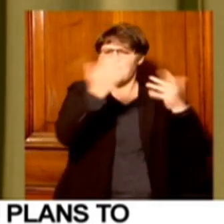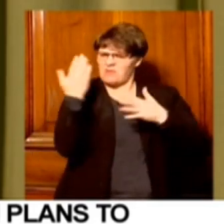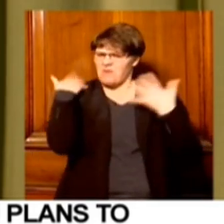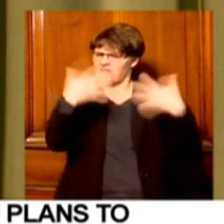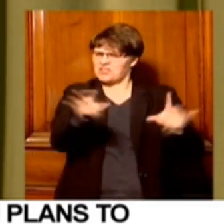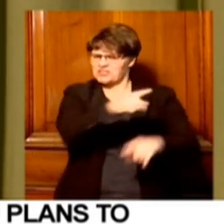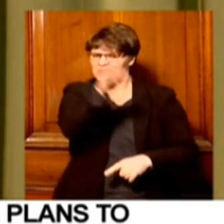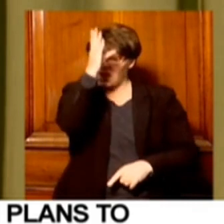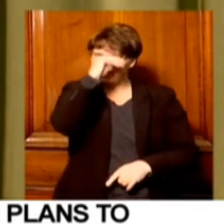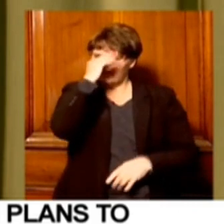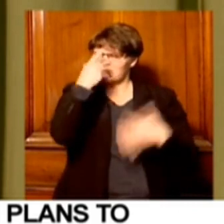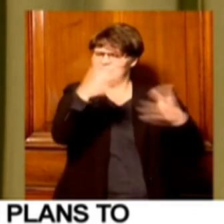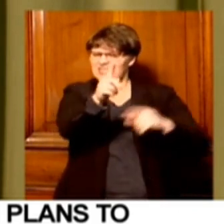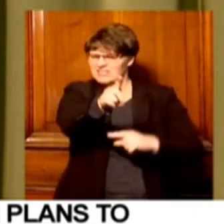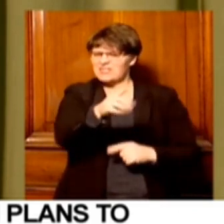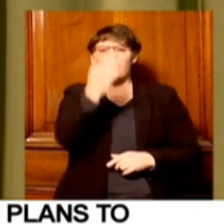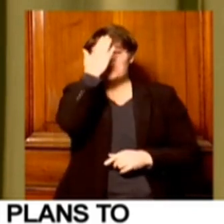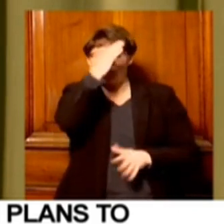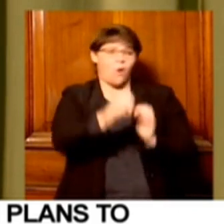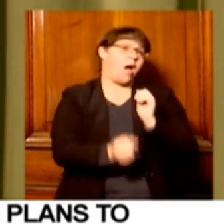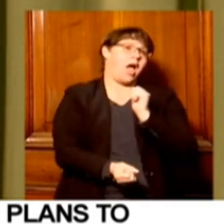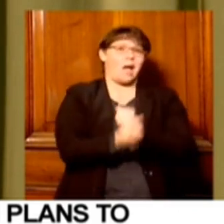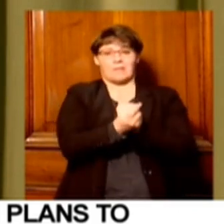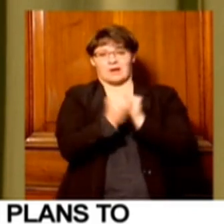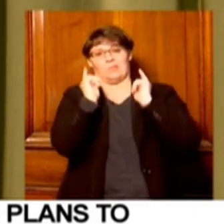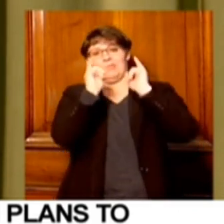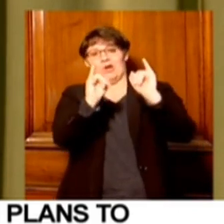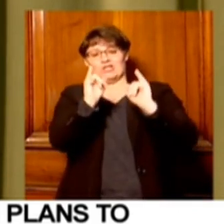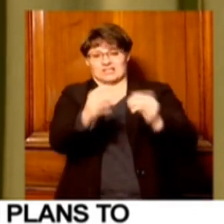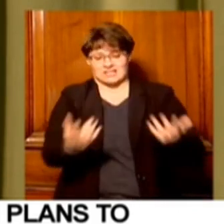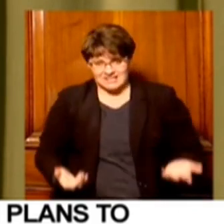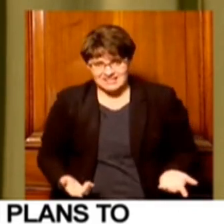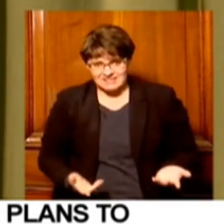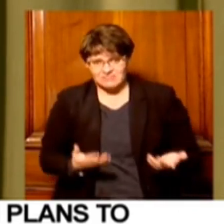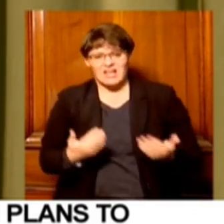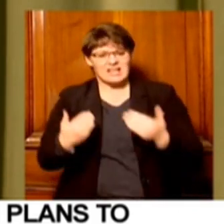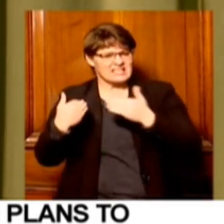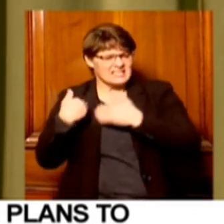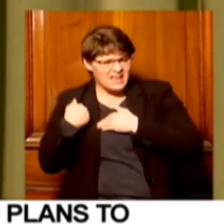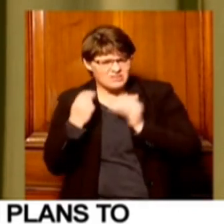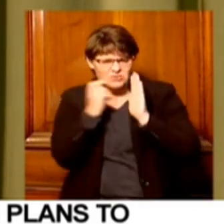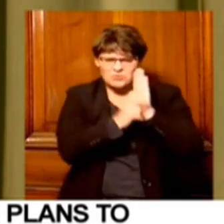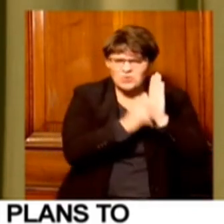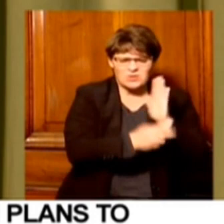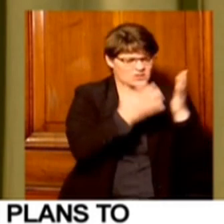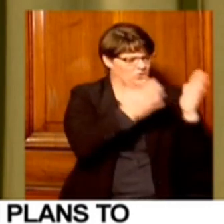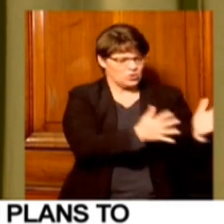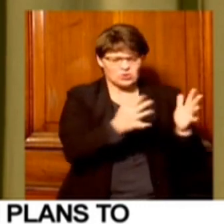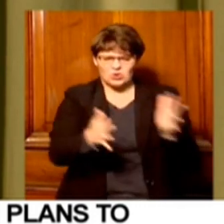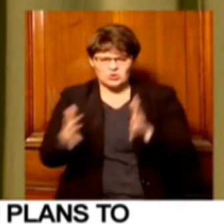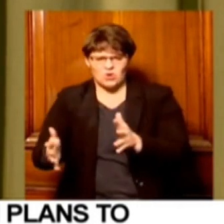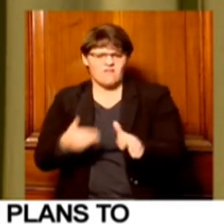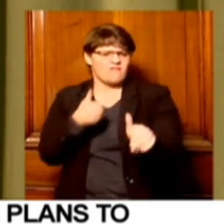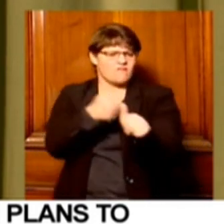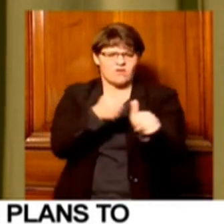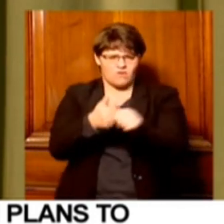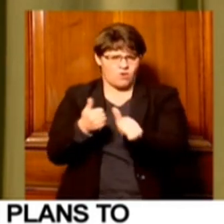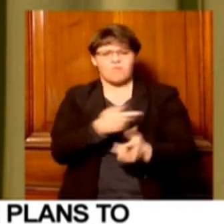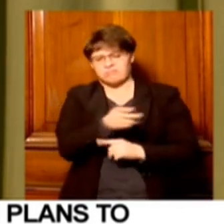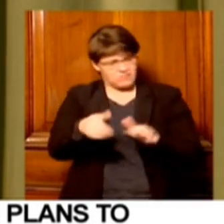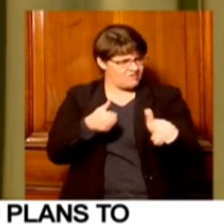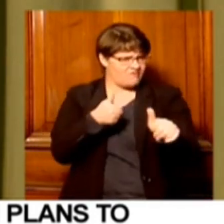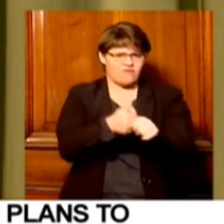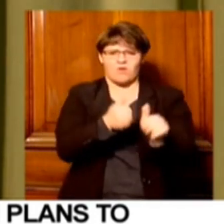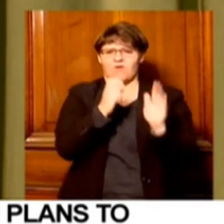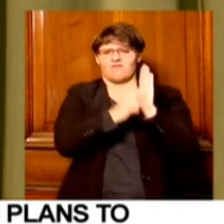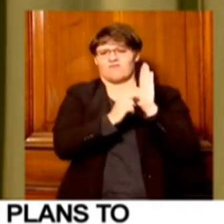and you would know exactly what happens. There is a safety drill, there is every other thing, and everybody seems to comply